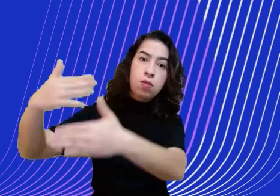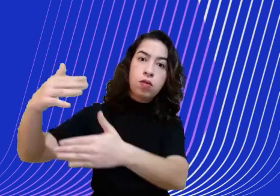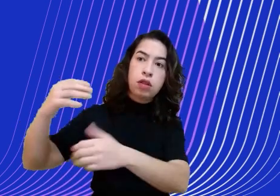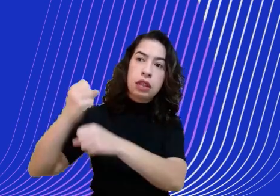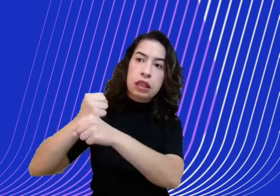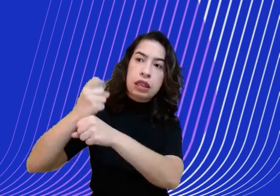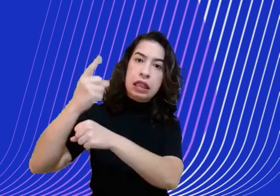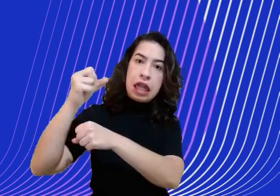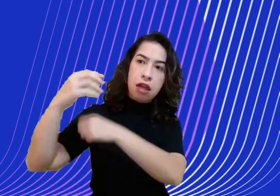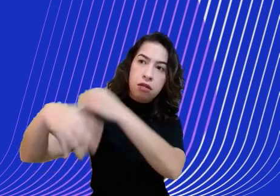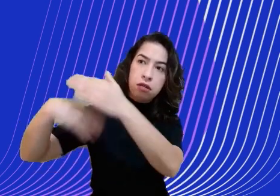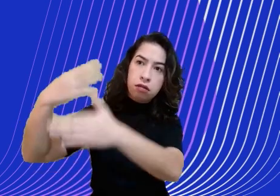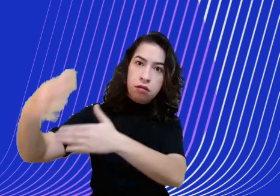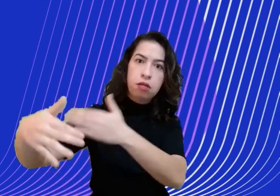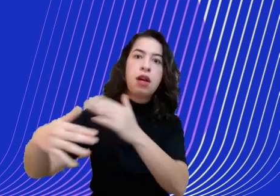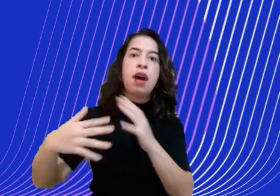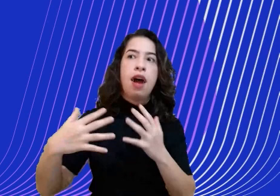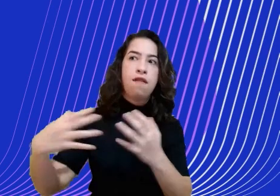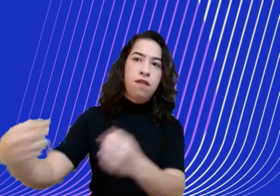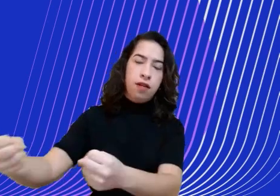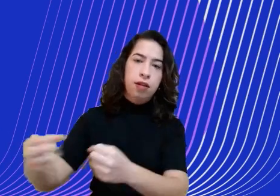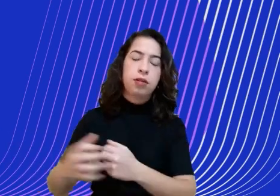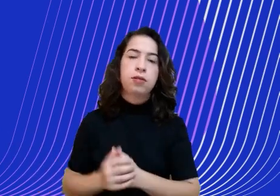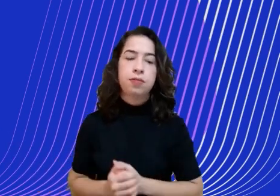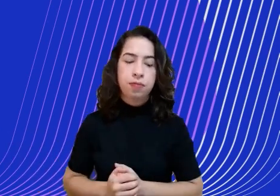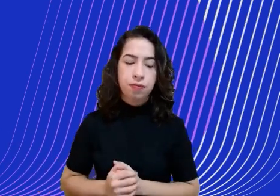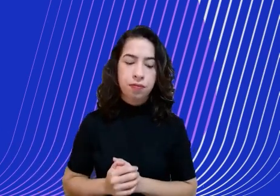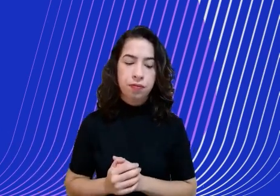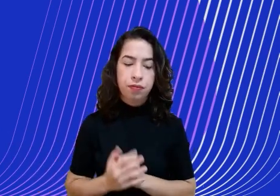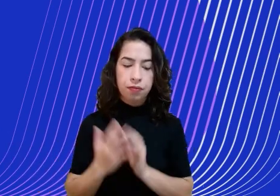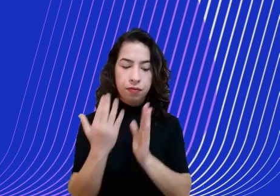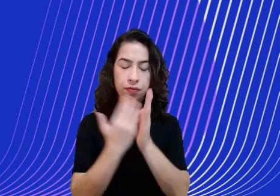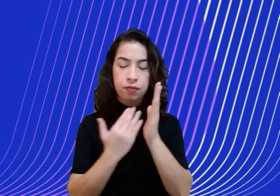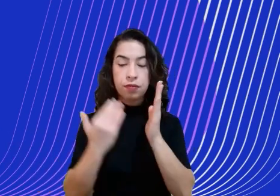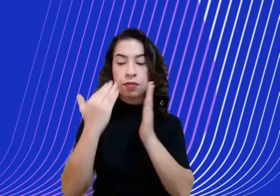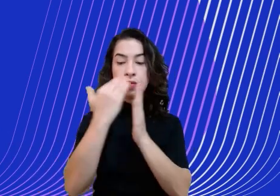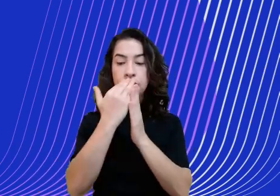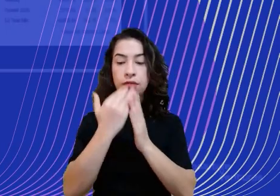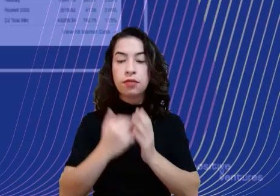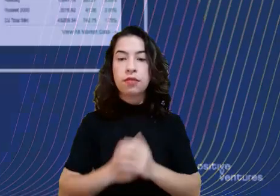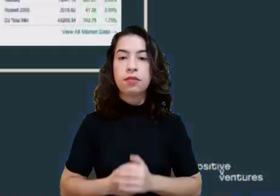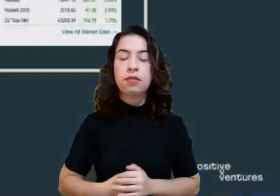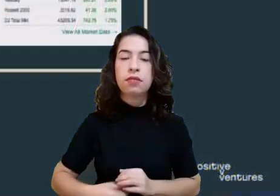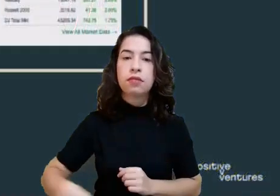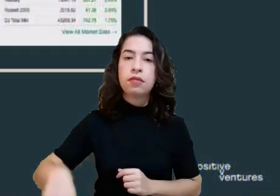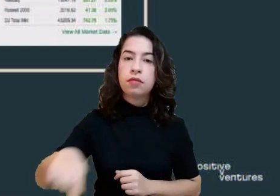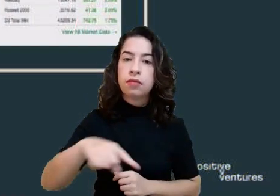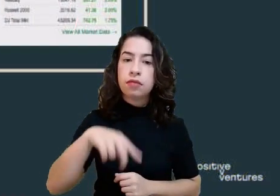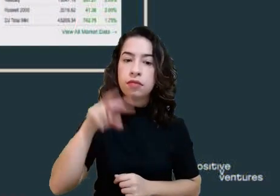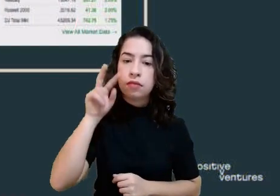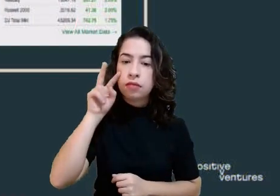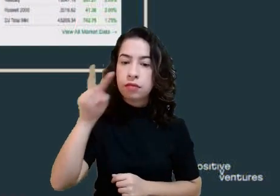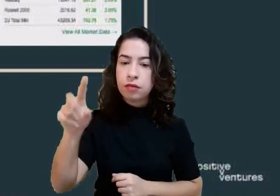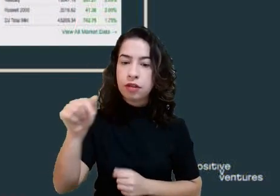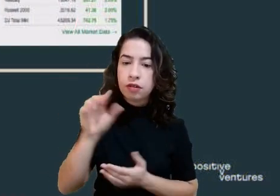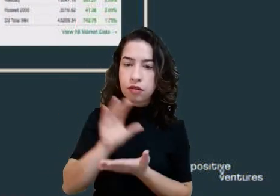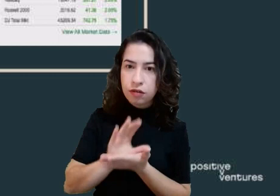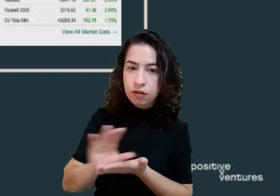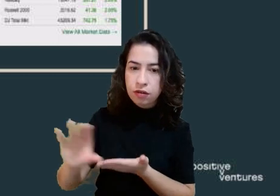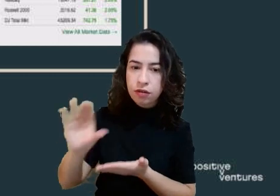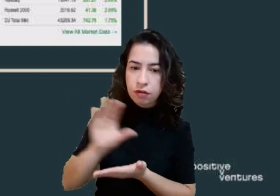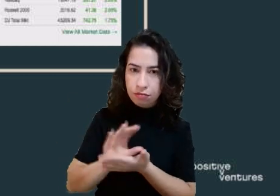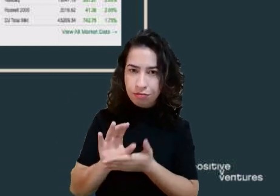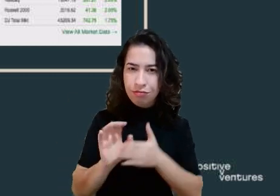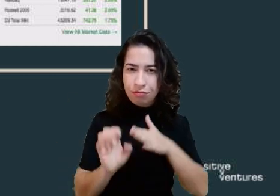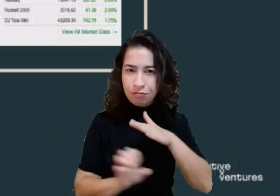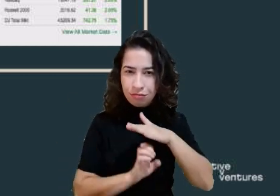exponential impact in the next decade. More than that, we have seen in the positive ventures investments